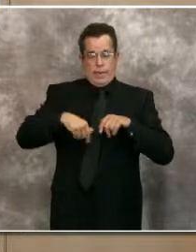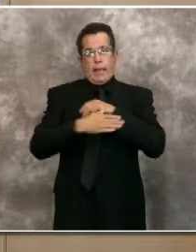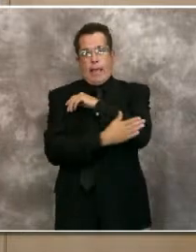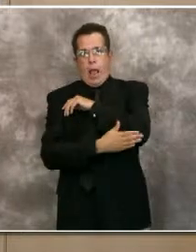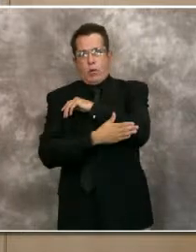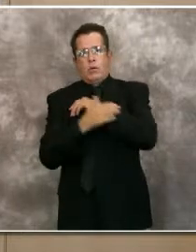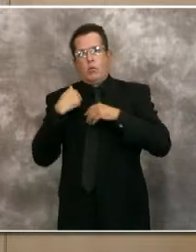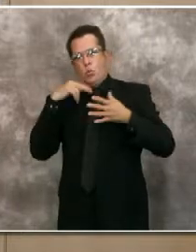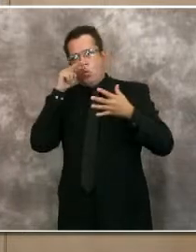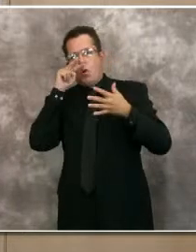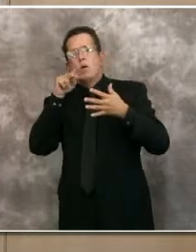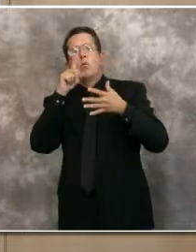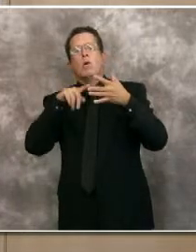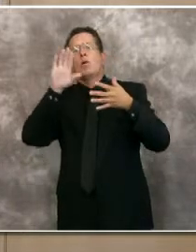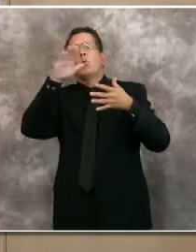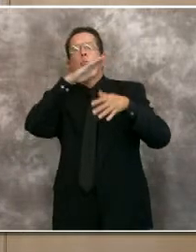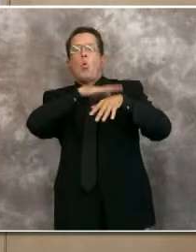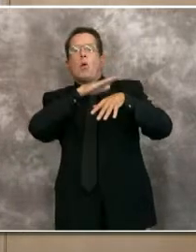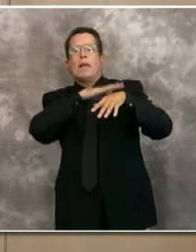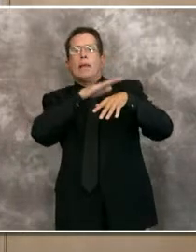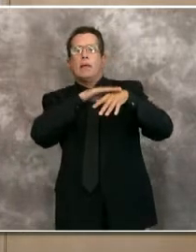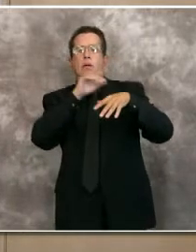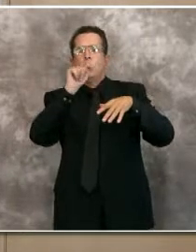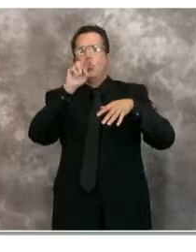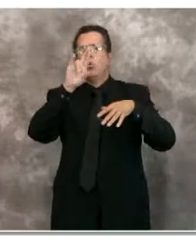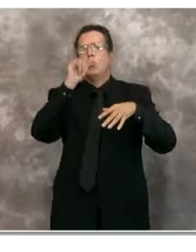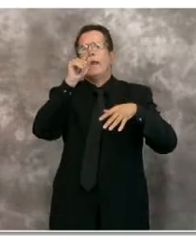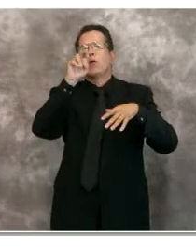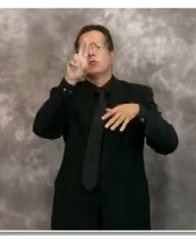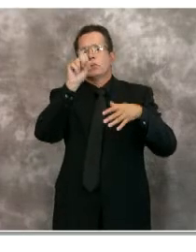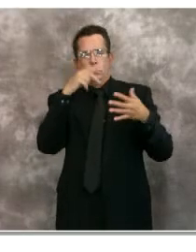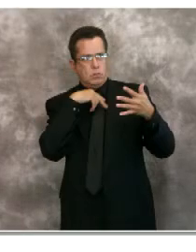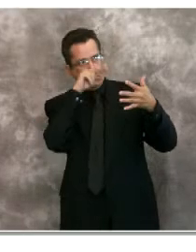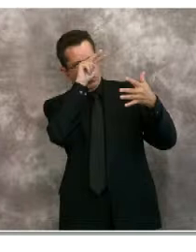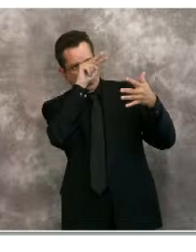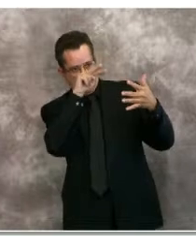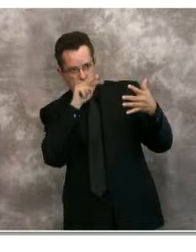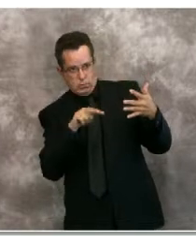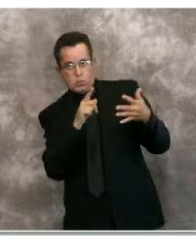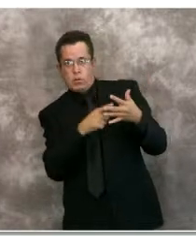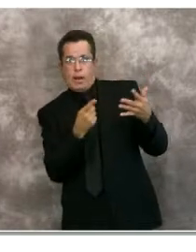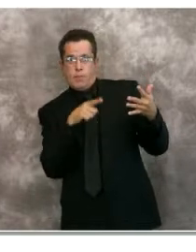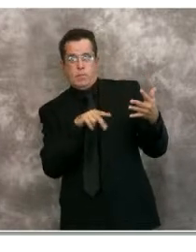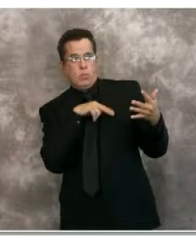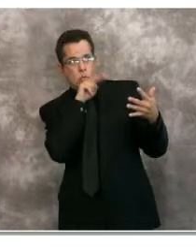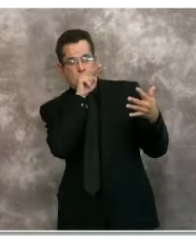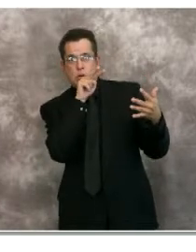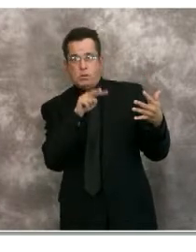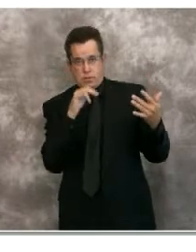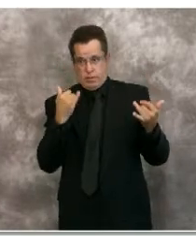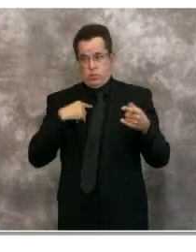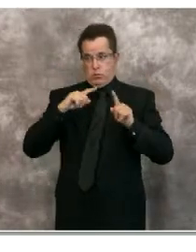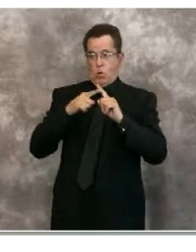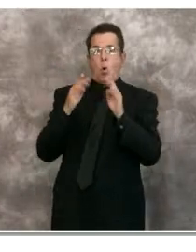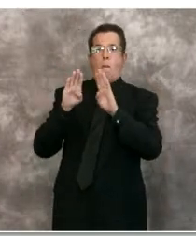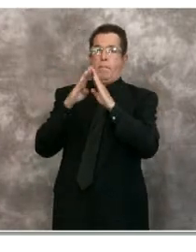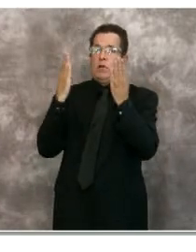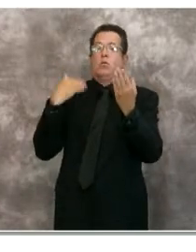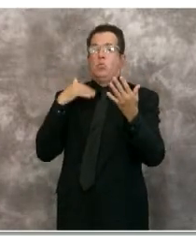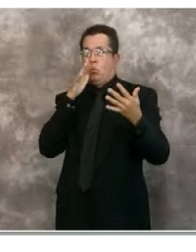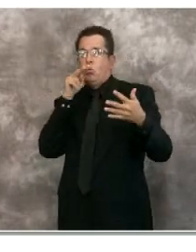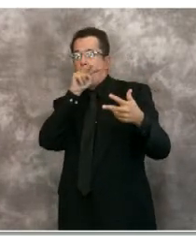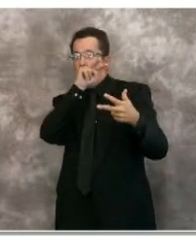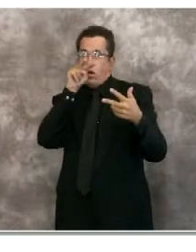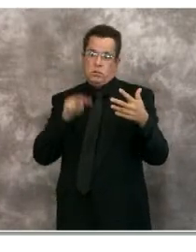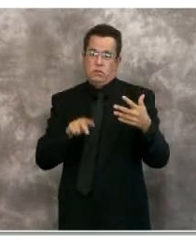assessing the triggers as we reopen for modifying our health officers' orders. And as we begin to open up, this will be even more important. So these are